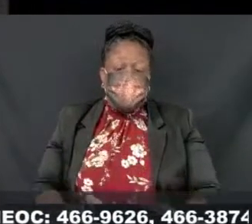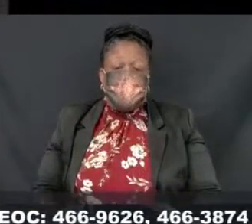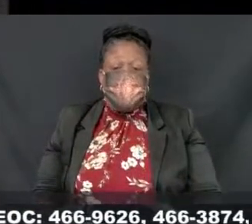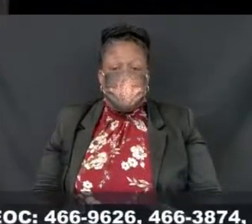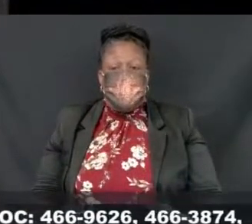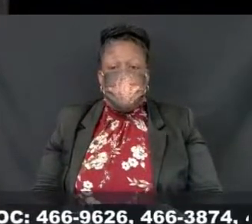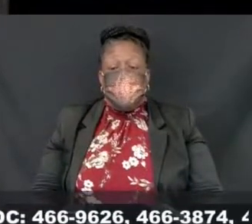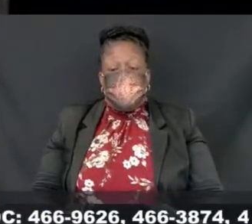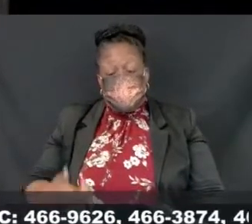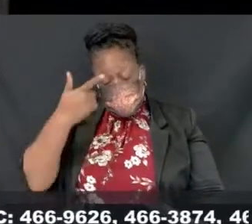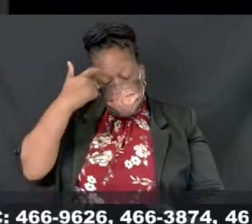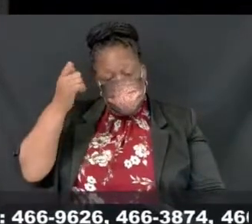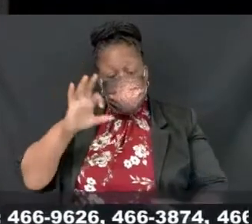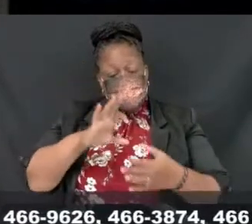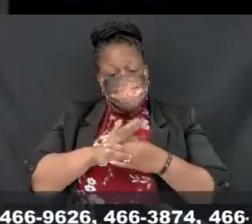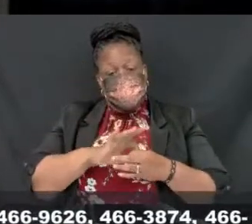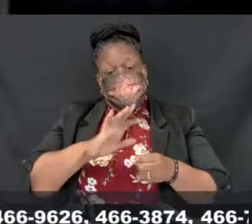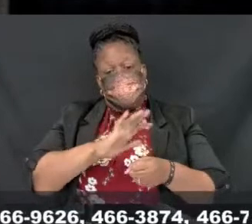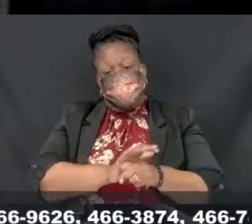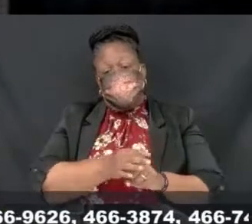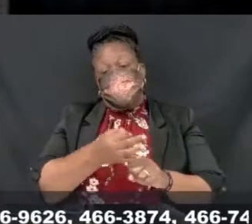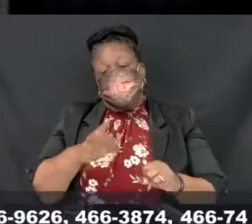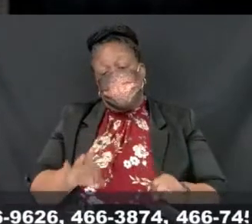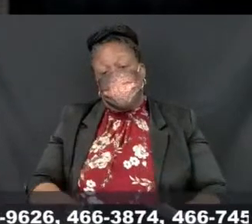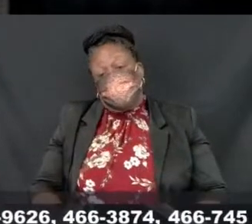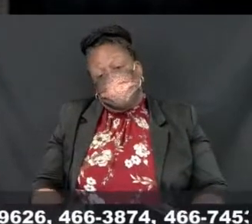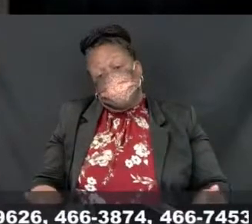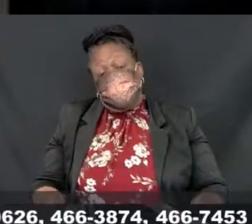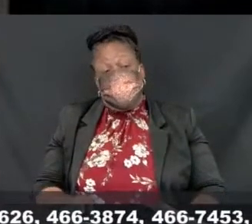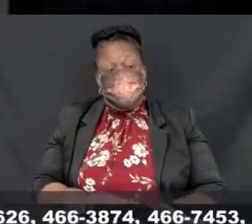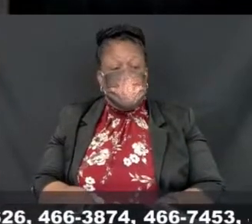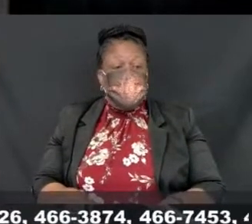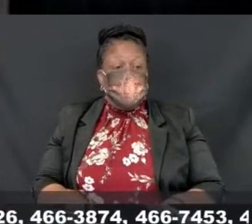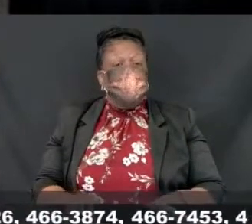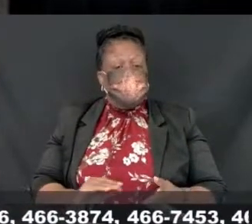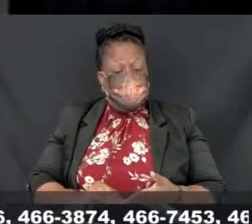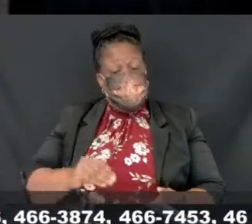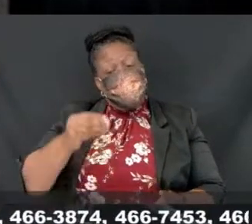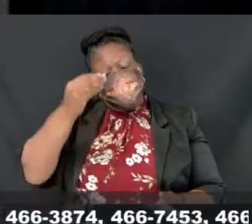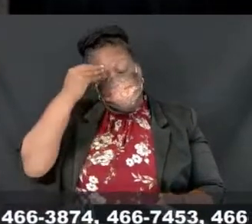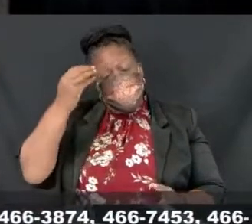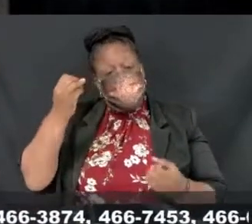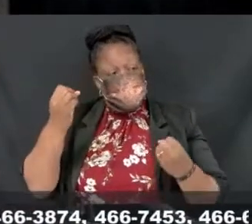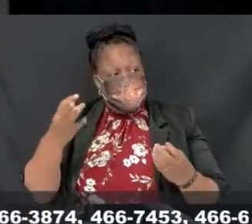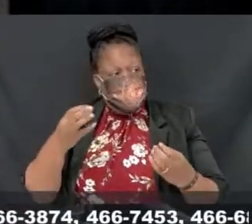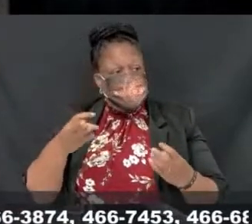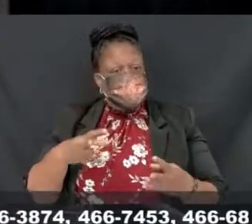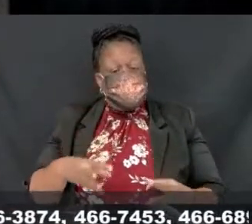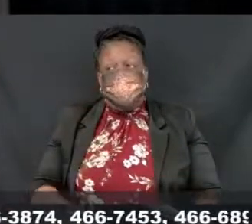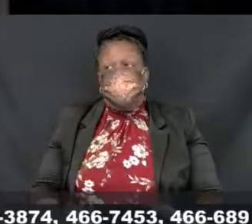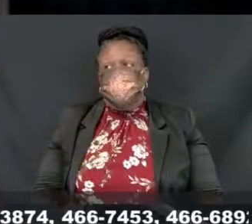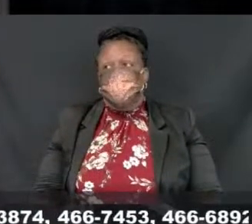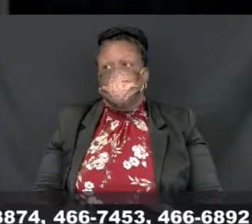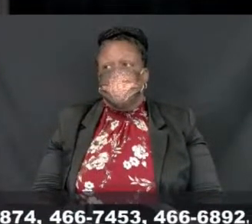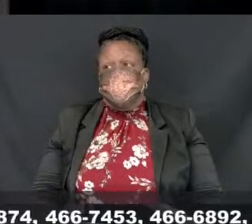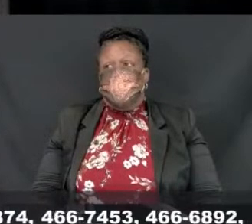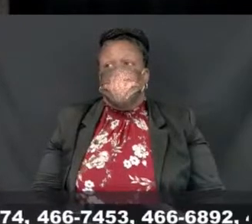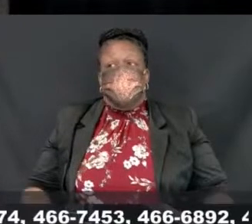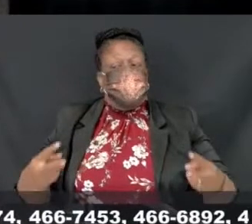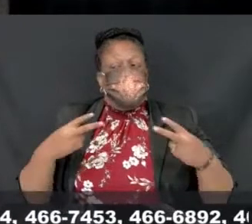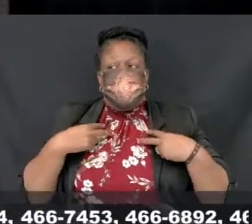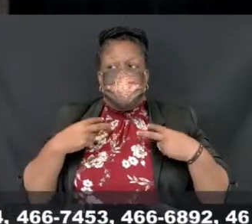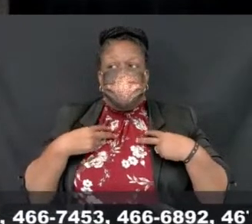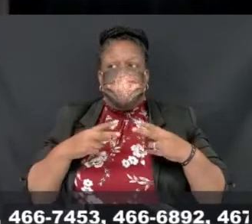deaths because of the virus. But nonetheless, we have learned quite a bit. I have been honored